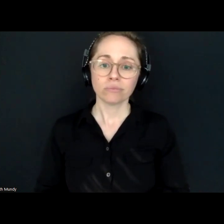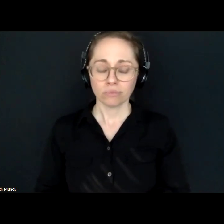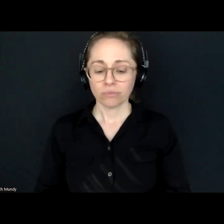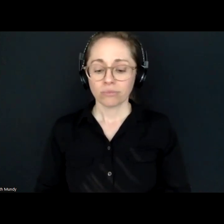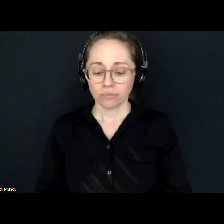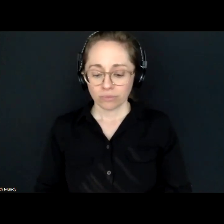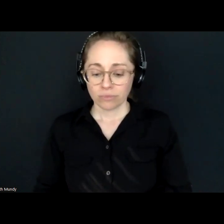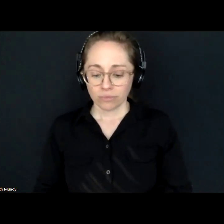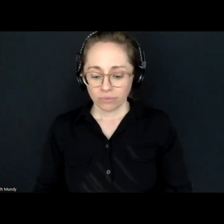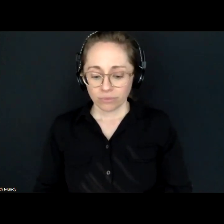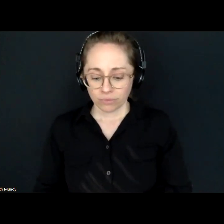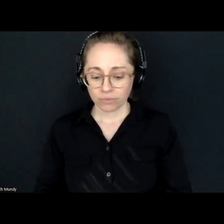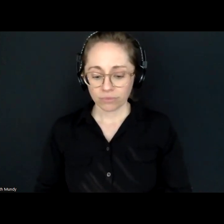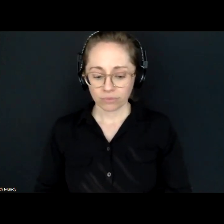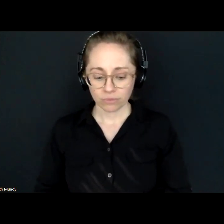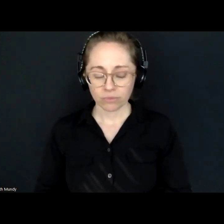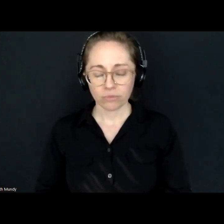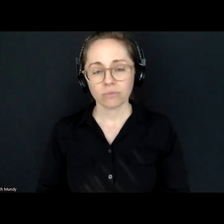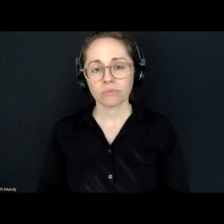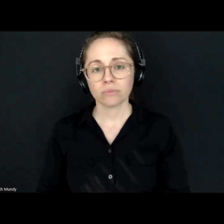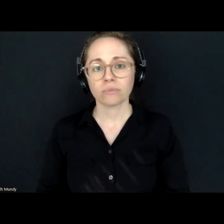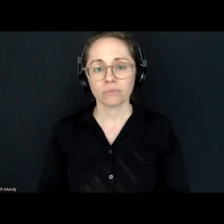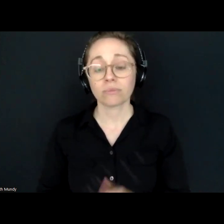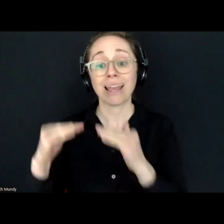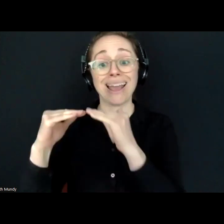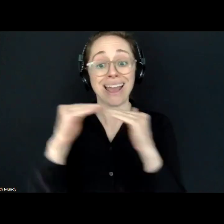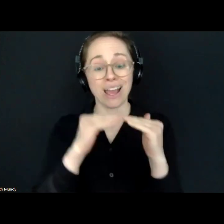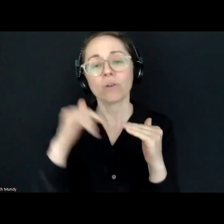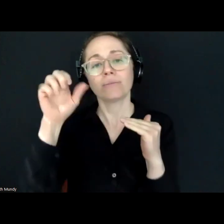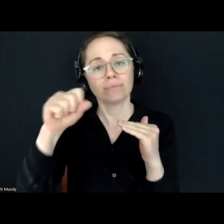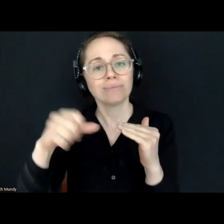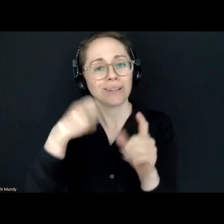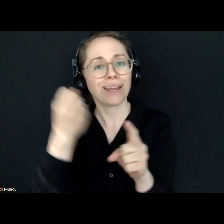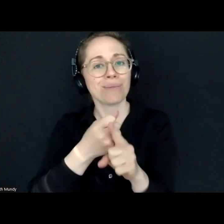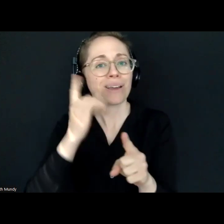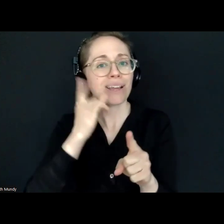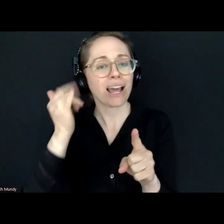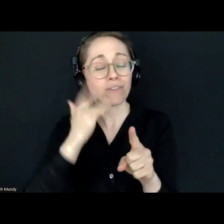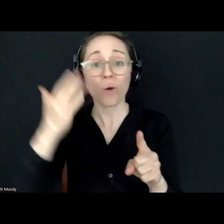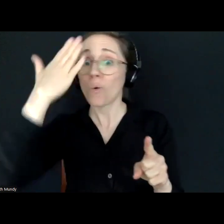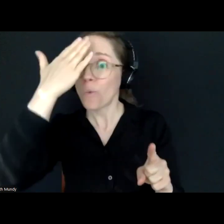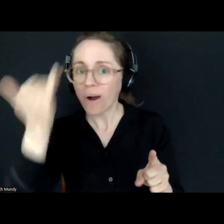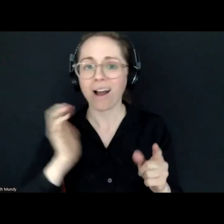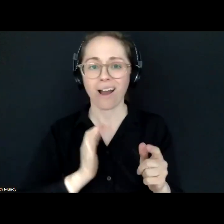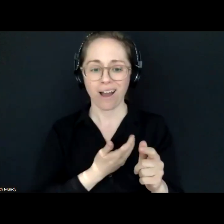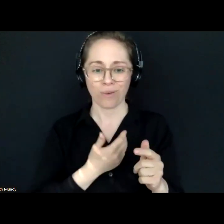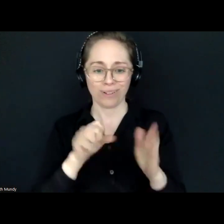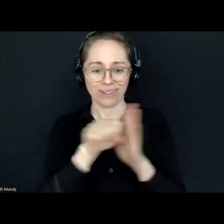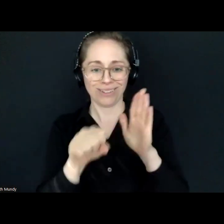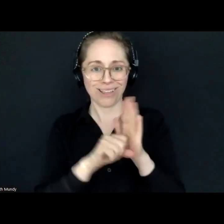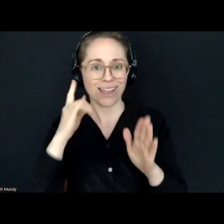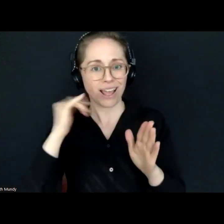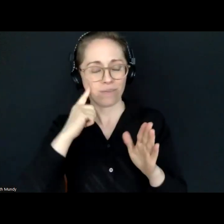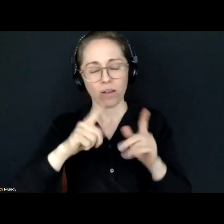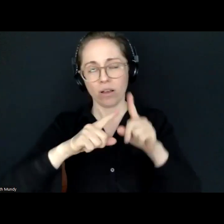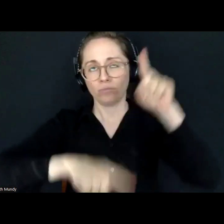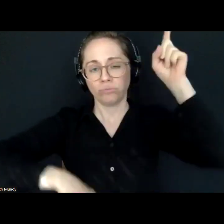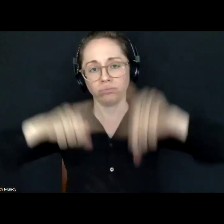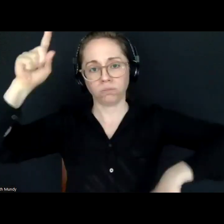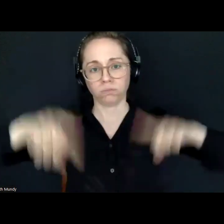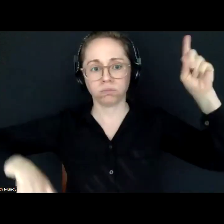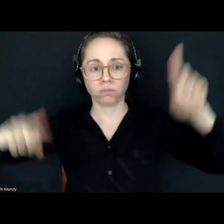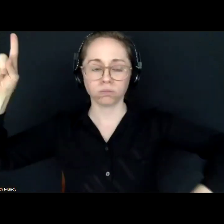impact in California because of how diverse our state is. Equity that most people think